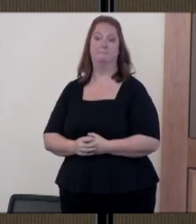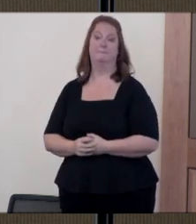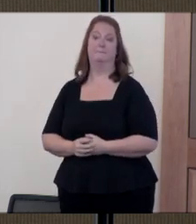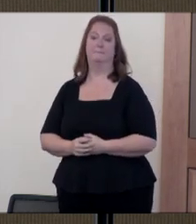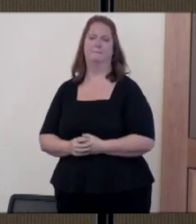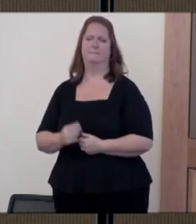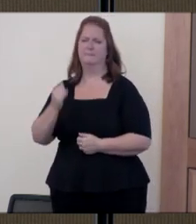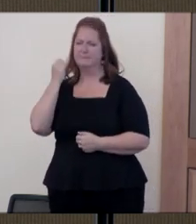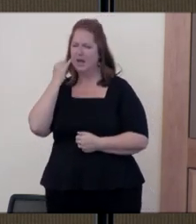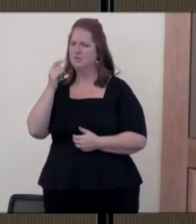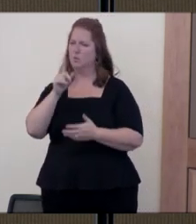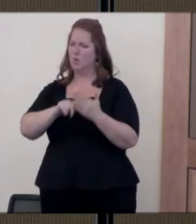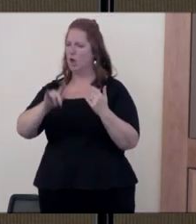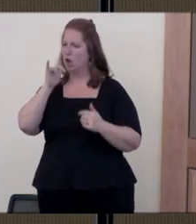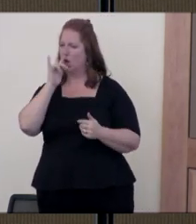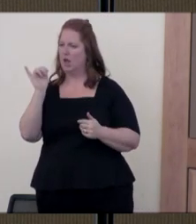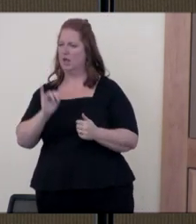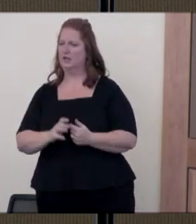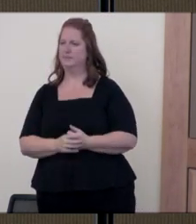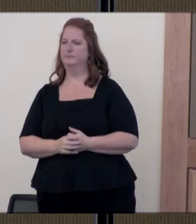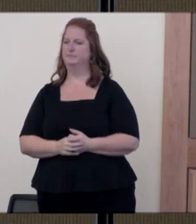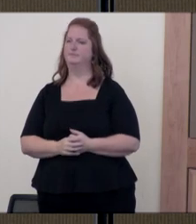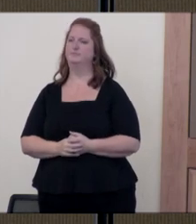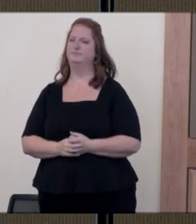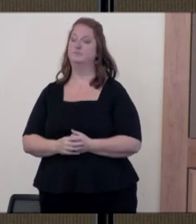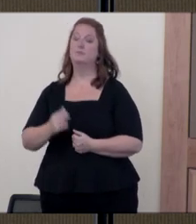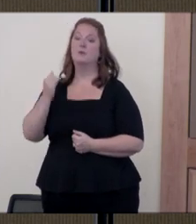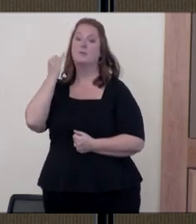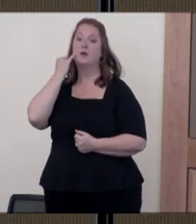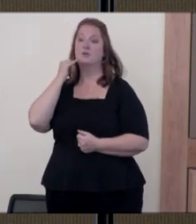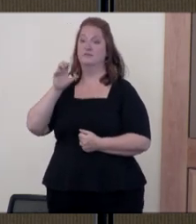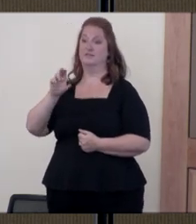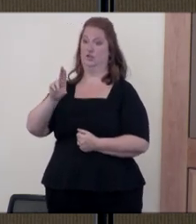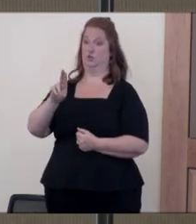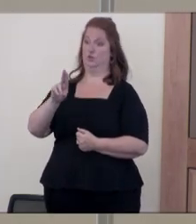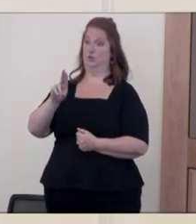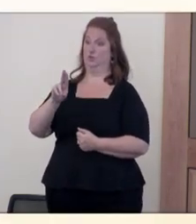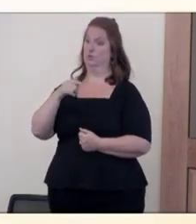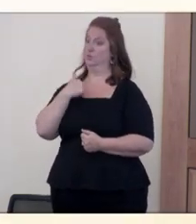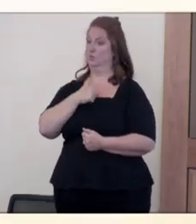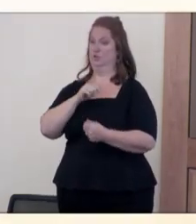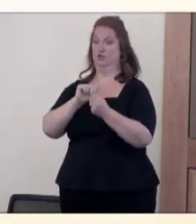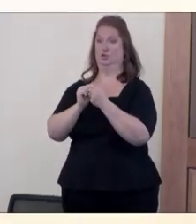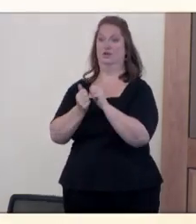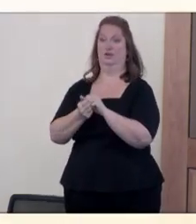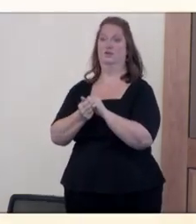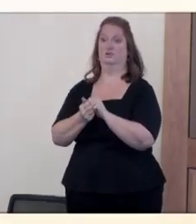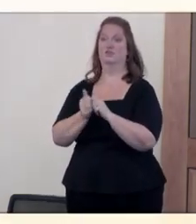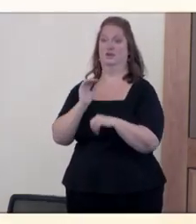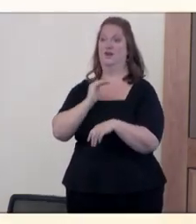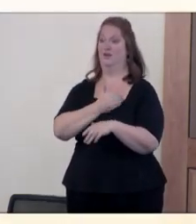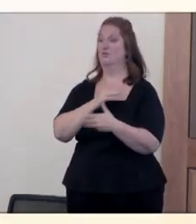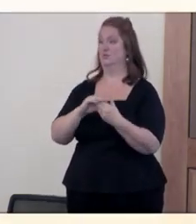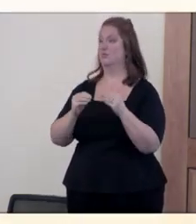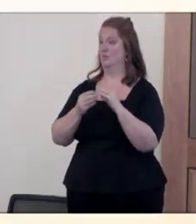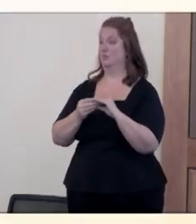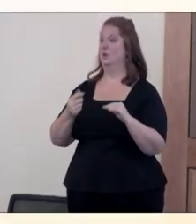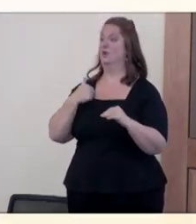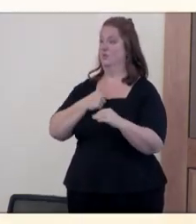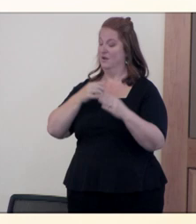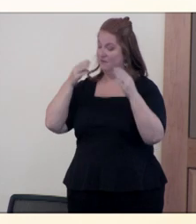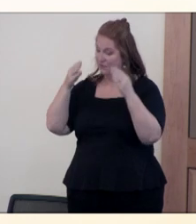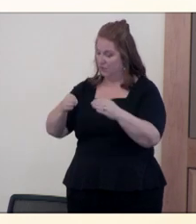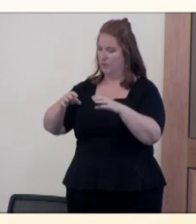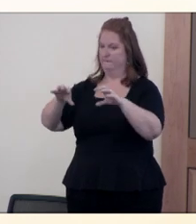Just imagine. At VCU, we are changing that story, and we are focusing on